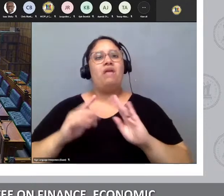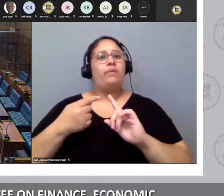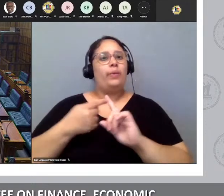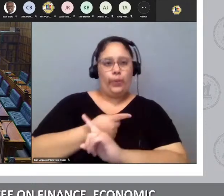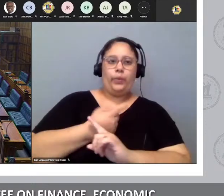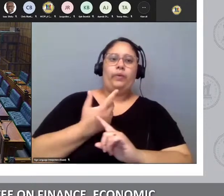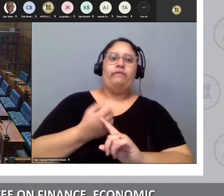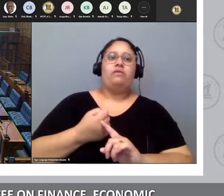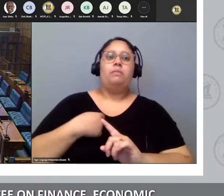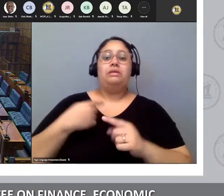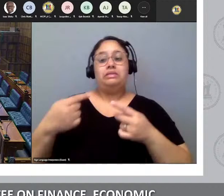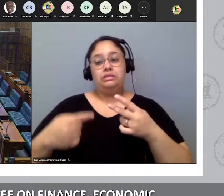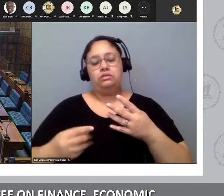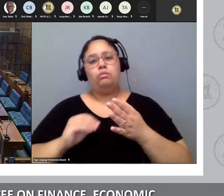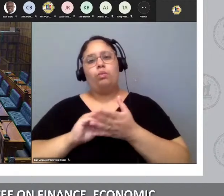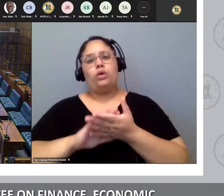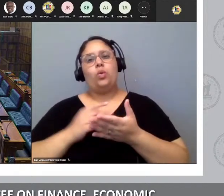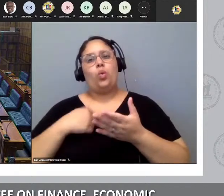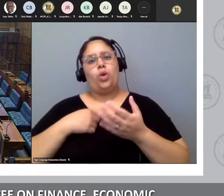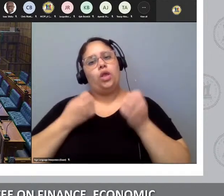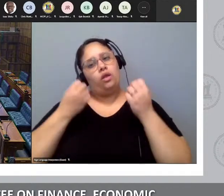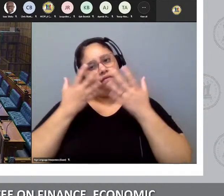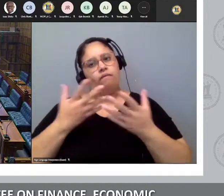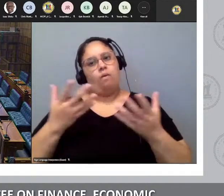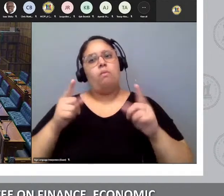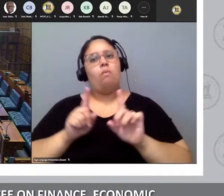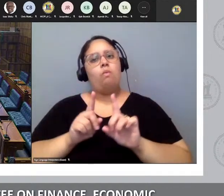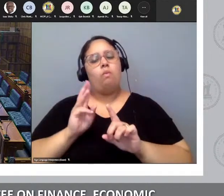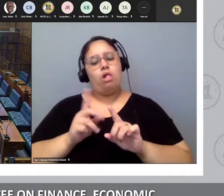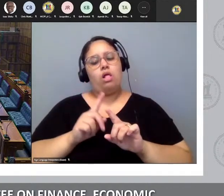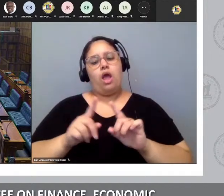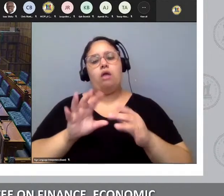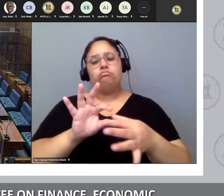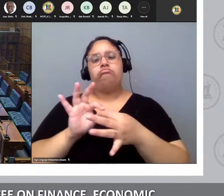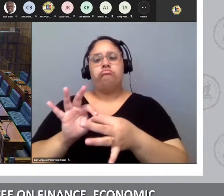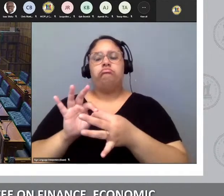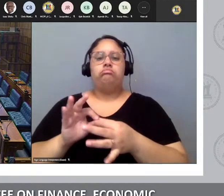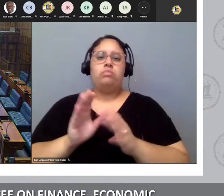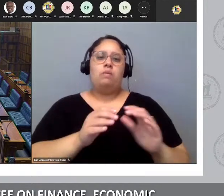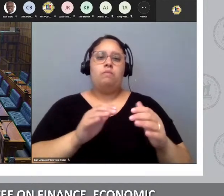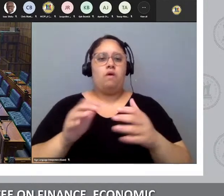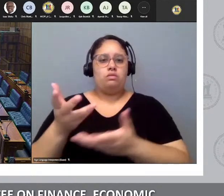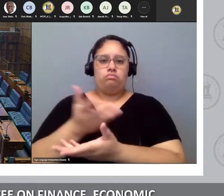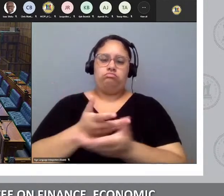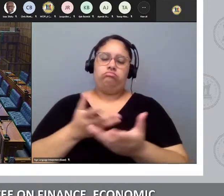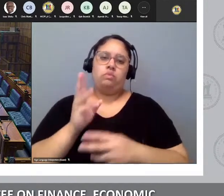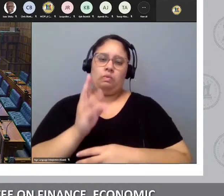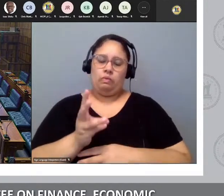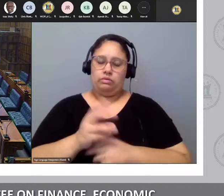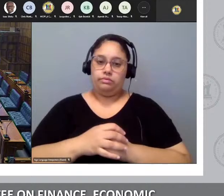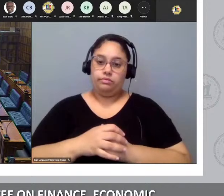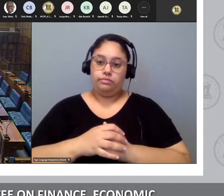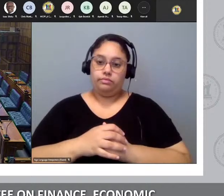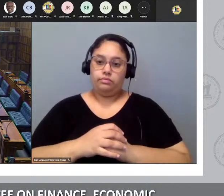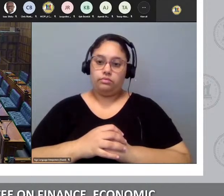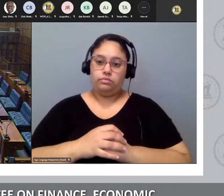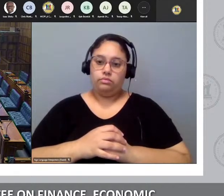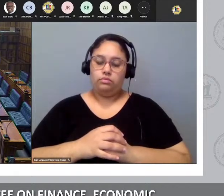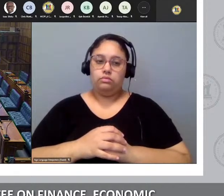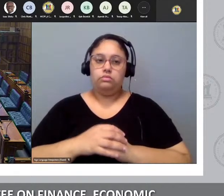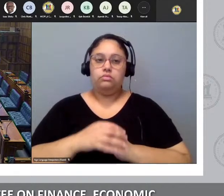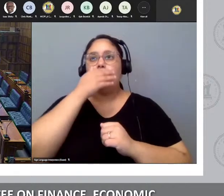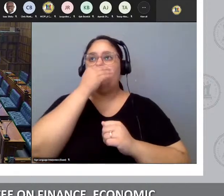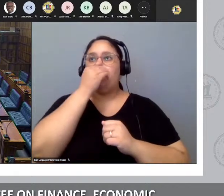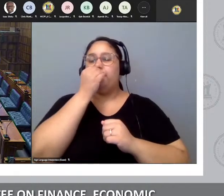highlight that and engage the certain parties who's contributing to that flow but um and I'm I